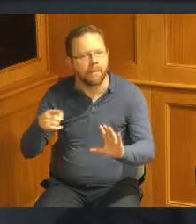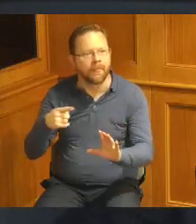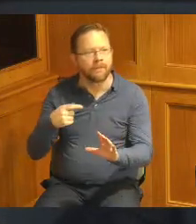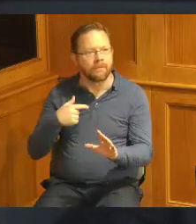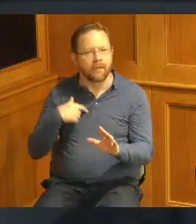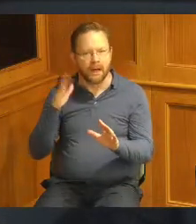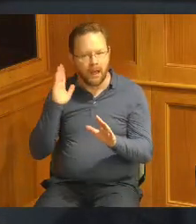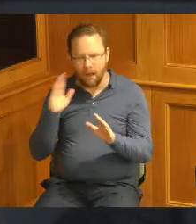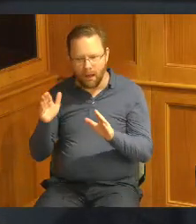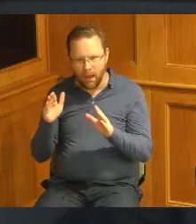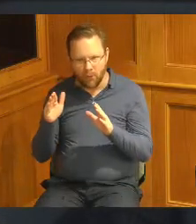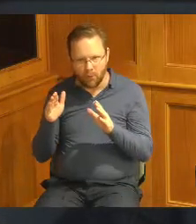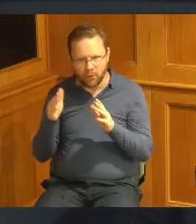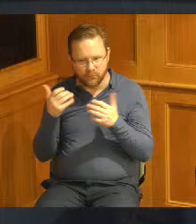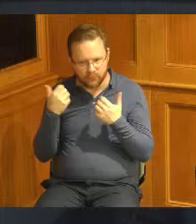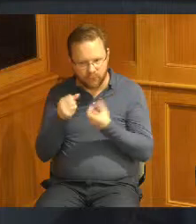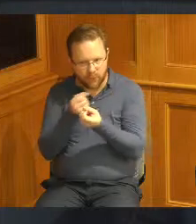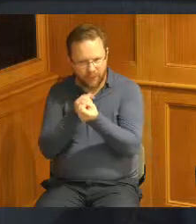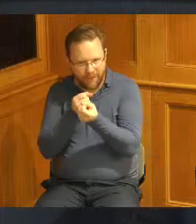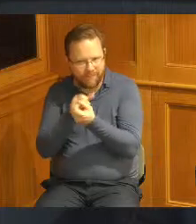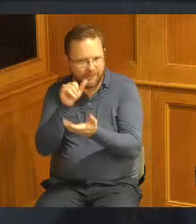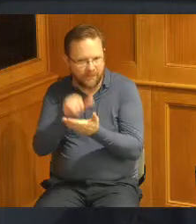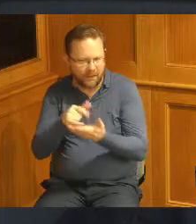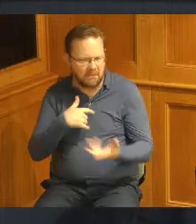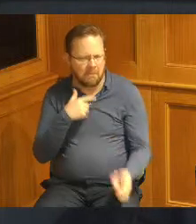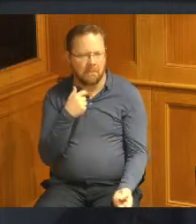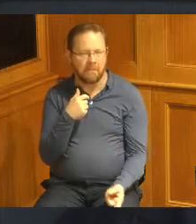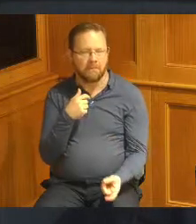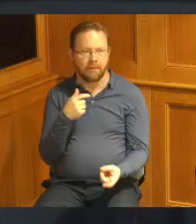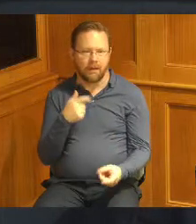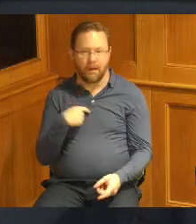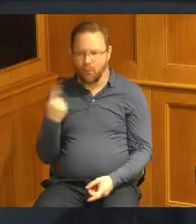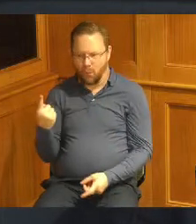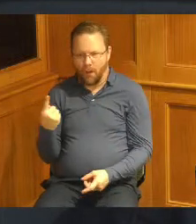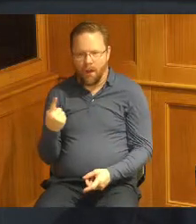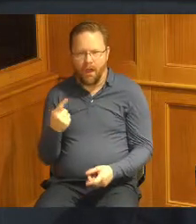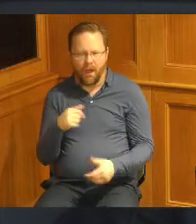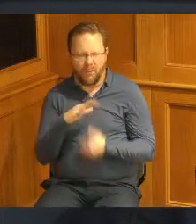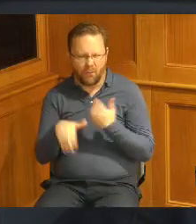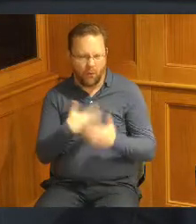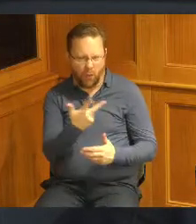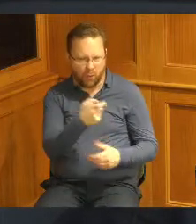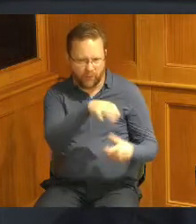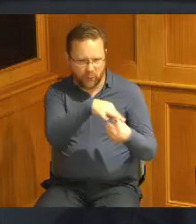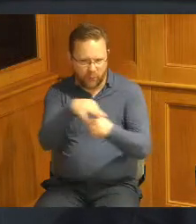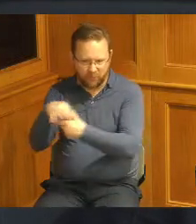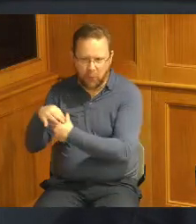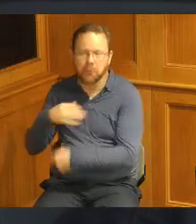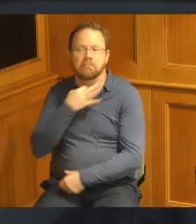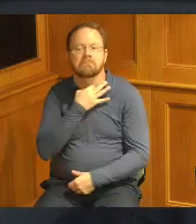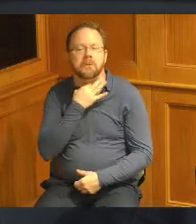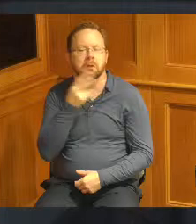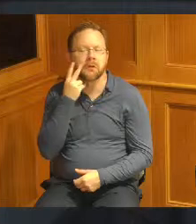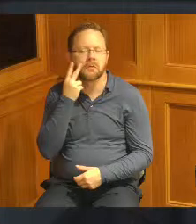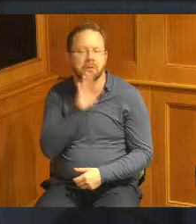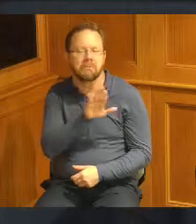whatever I need to do to try to advocate for that, but I'm only one of three, and so I'll be interested to see where everybody else sits on that. But